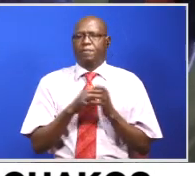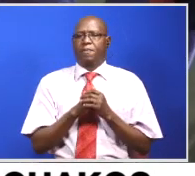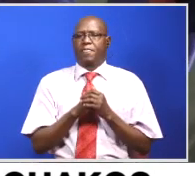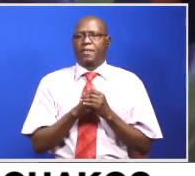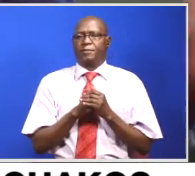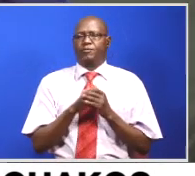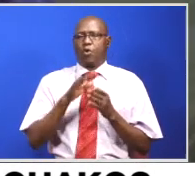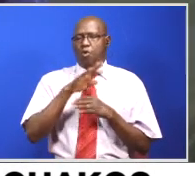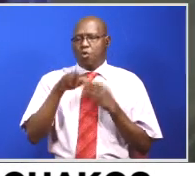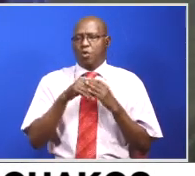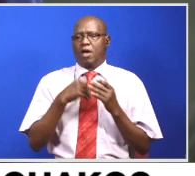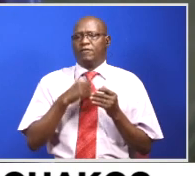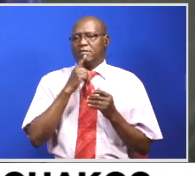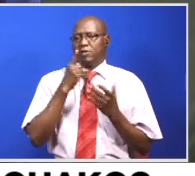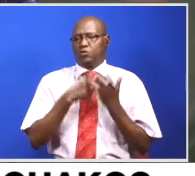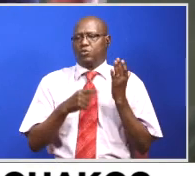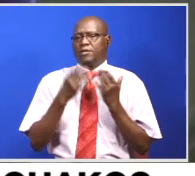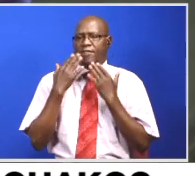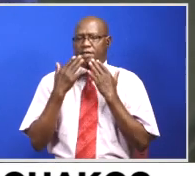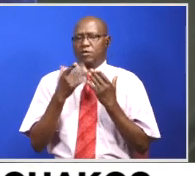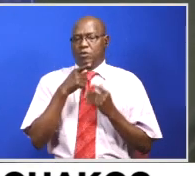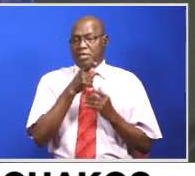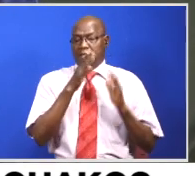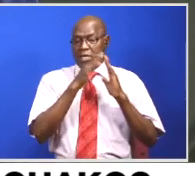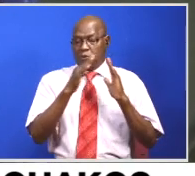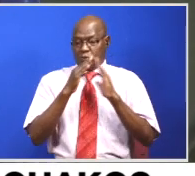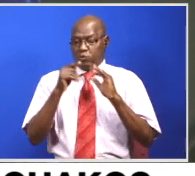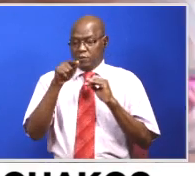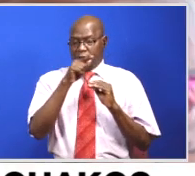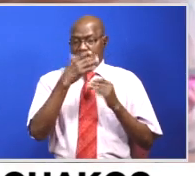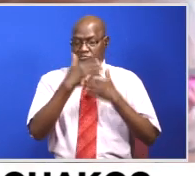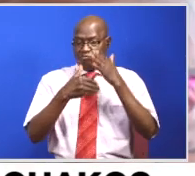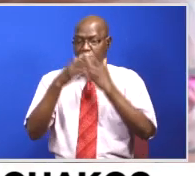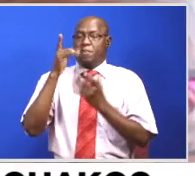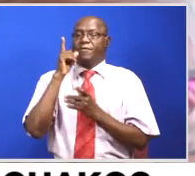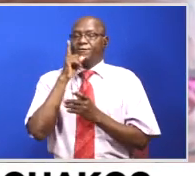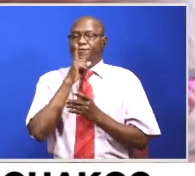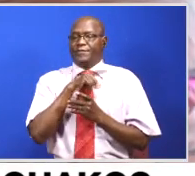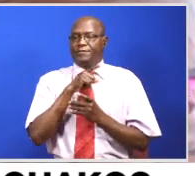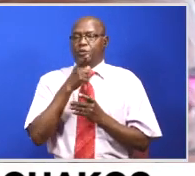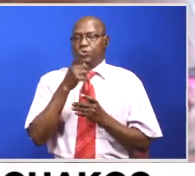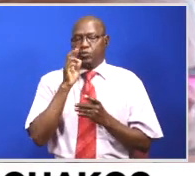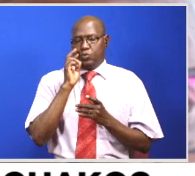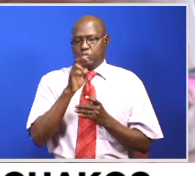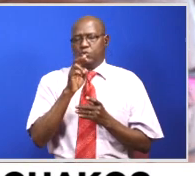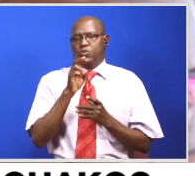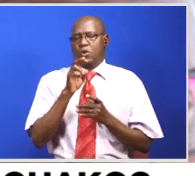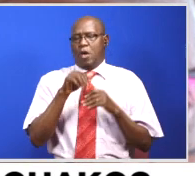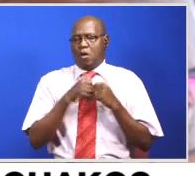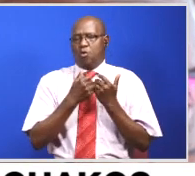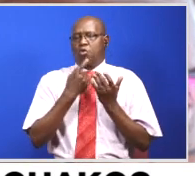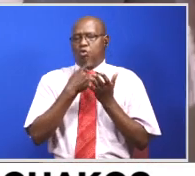All we have to say is thank you. Na hizi nyumba zikijengwa, Your Excellency waangalie bei ya